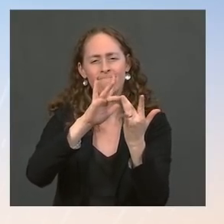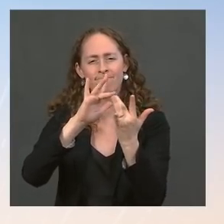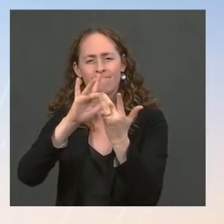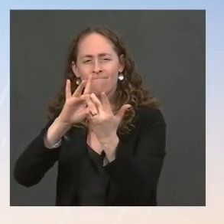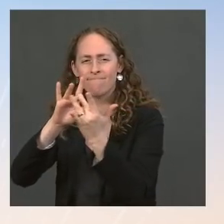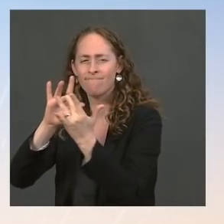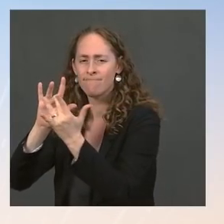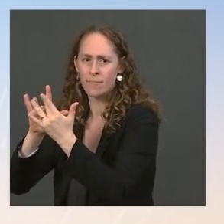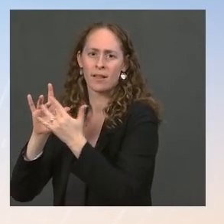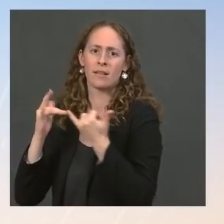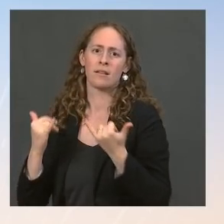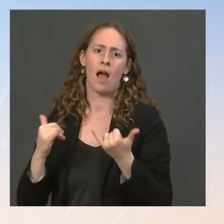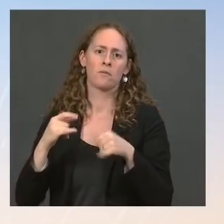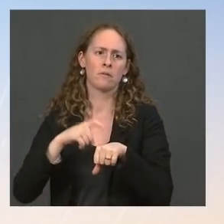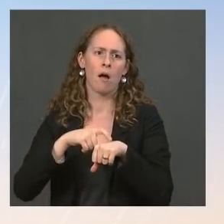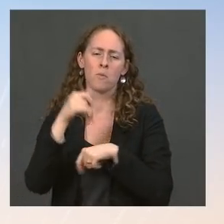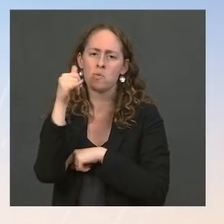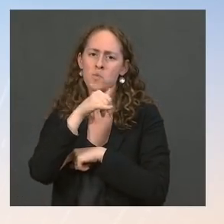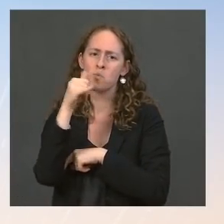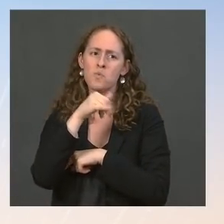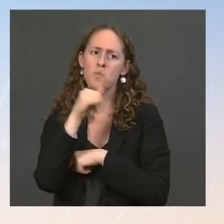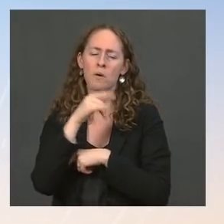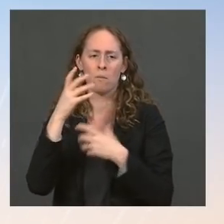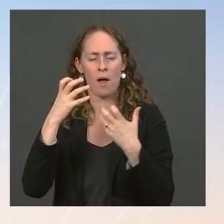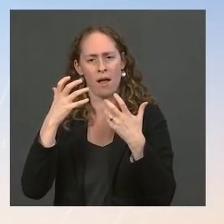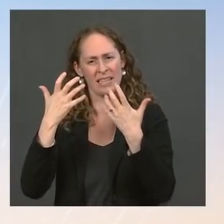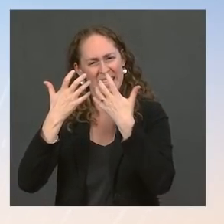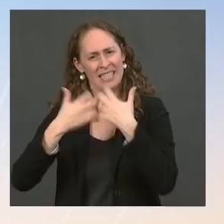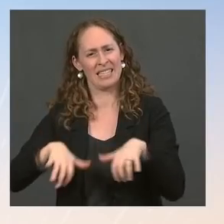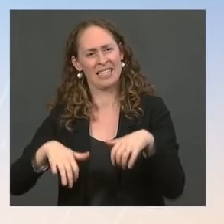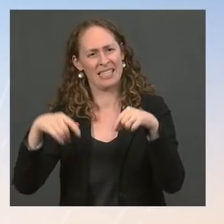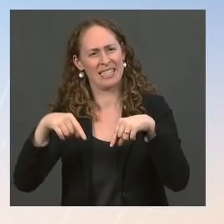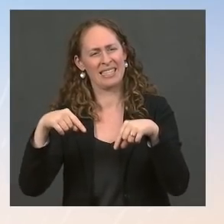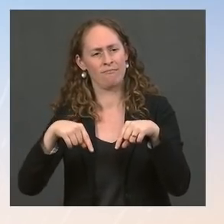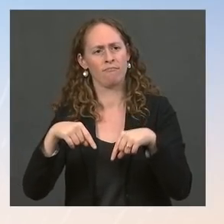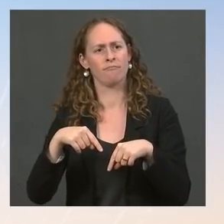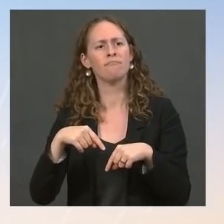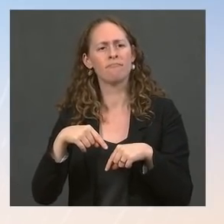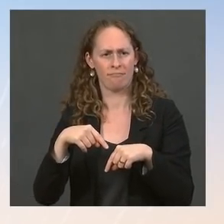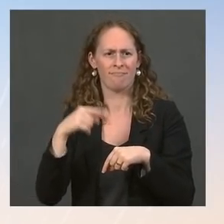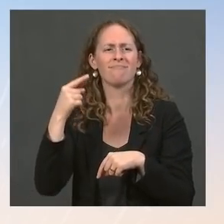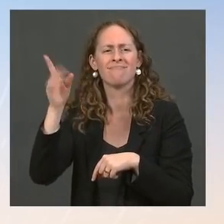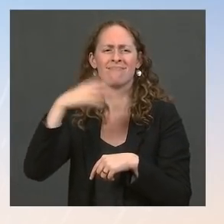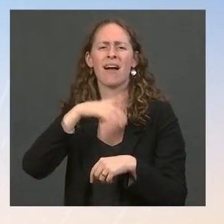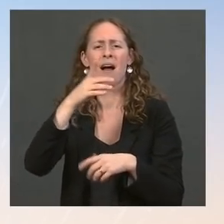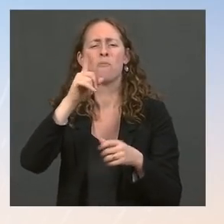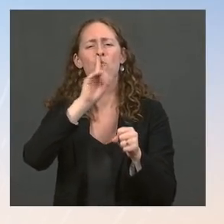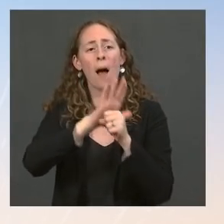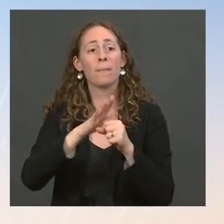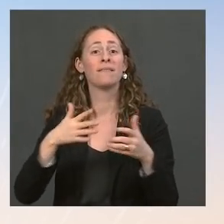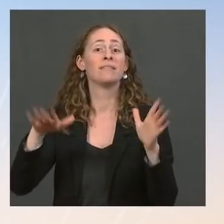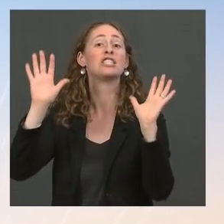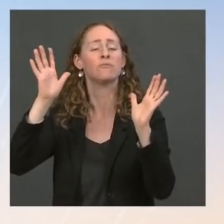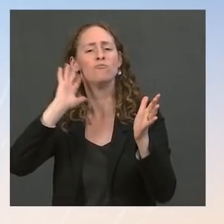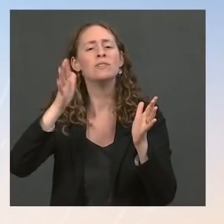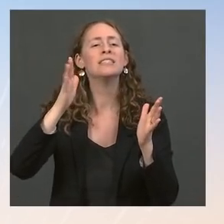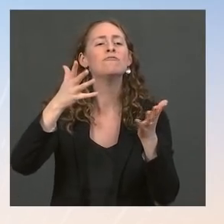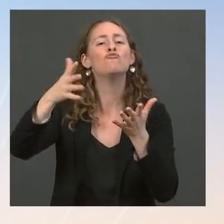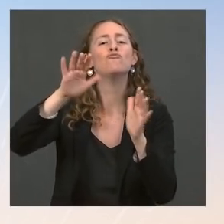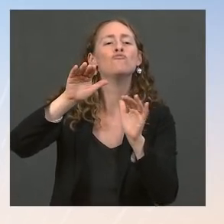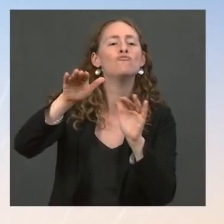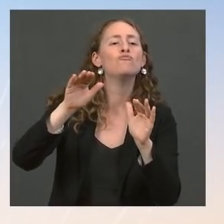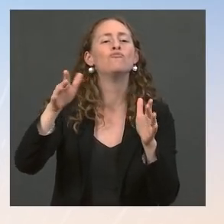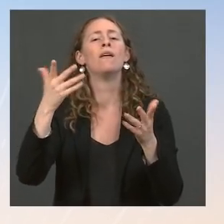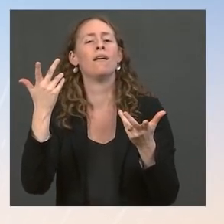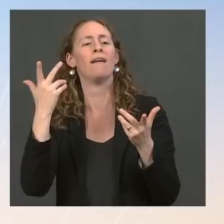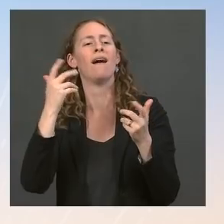time to get things across the finish line. I promise you, he will be out there talking about these policies and these initiatives, how they help people, how